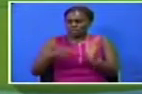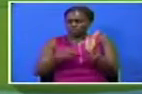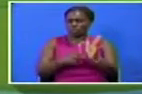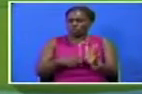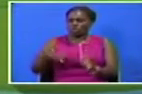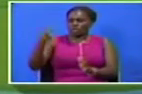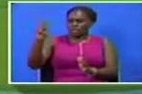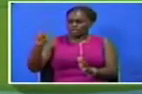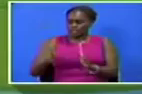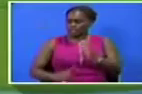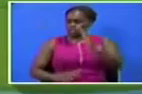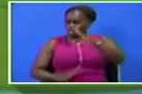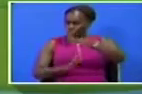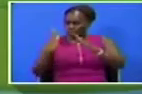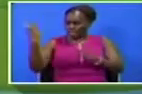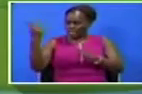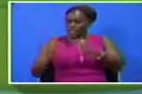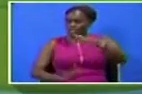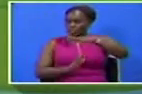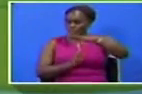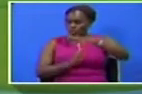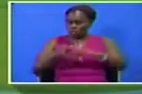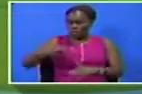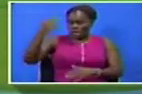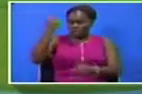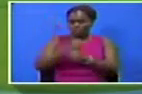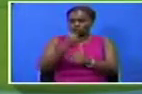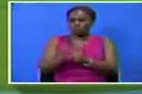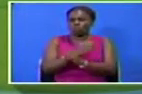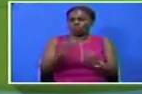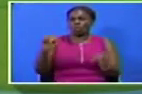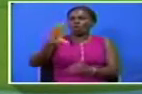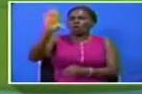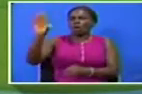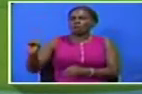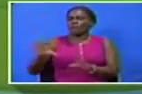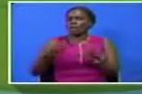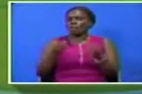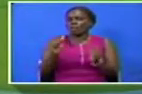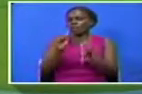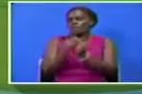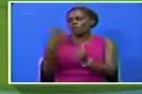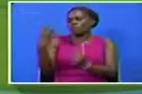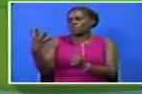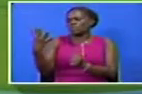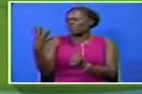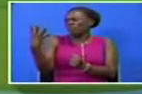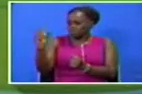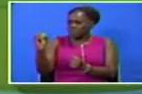the top five bracket of countries with the highest unemployment rate in Africa at about 40%.